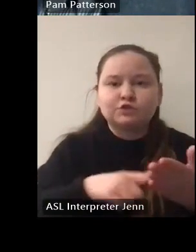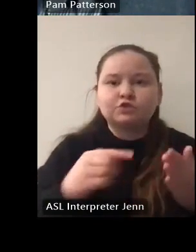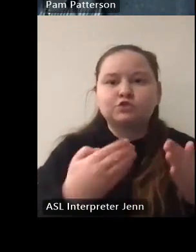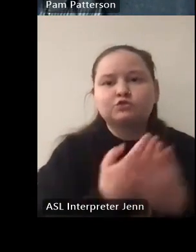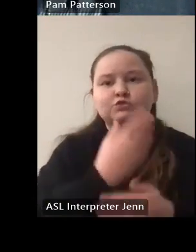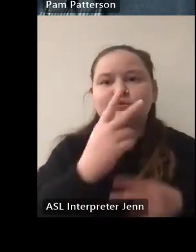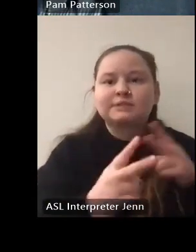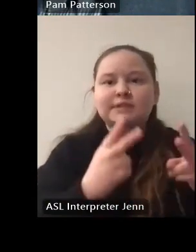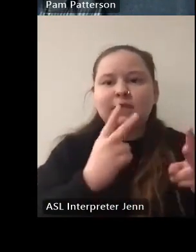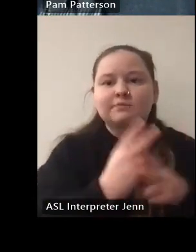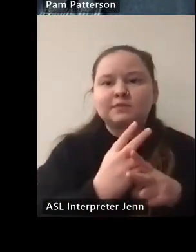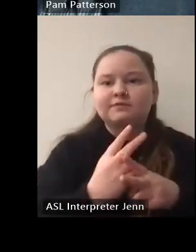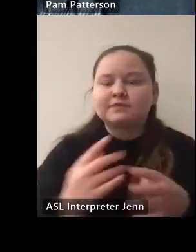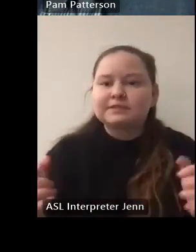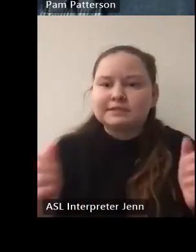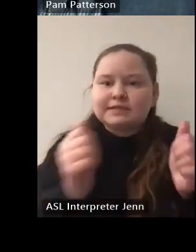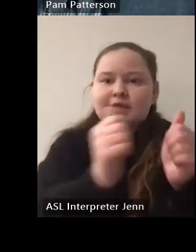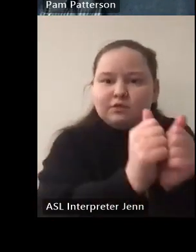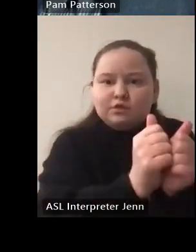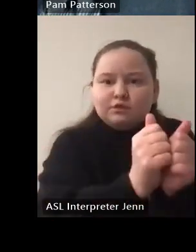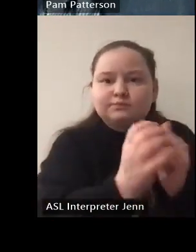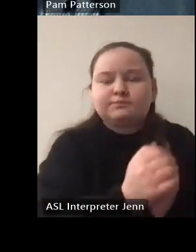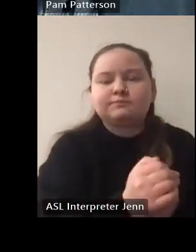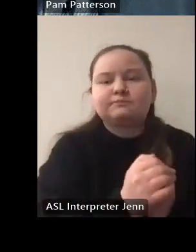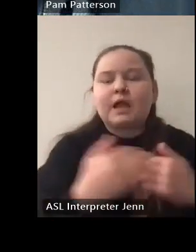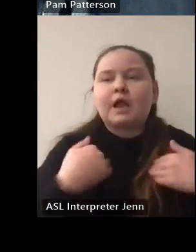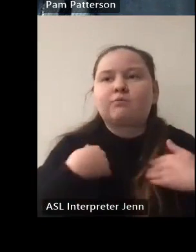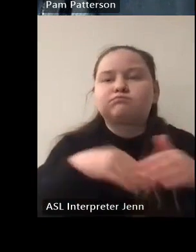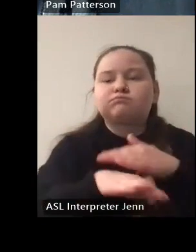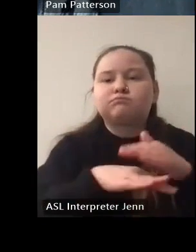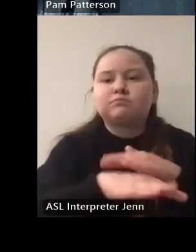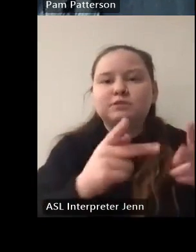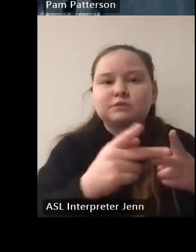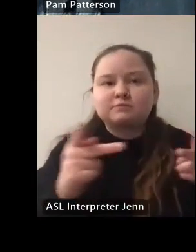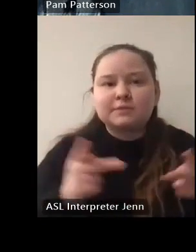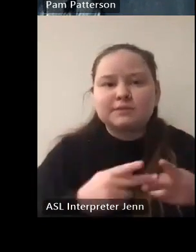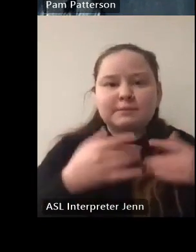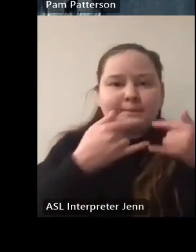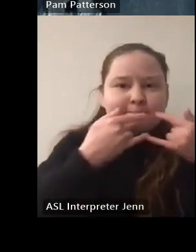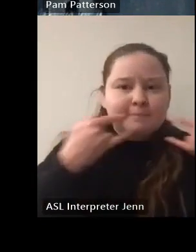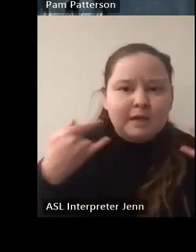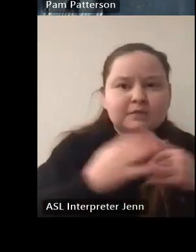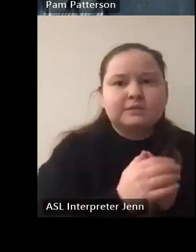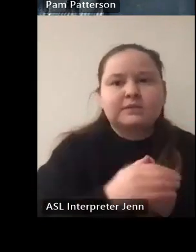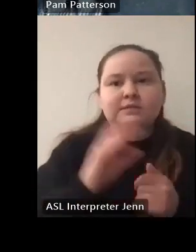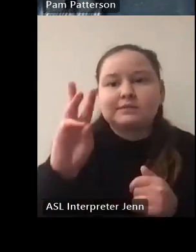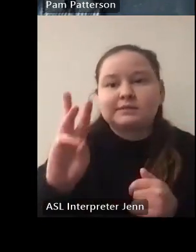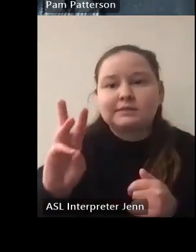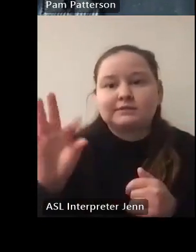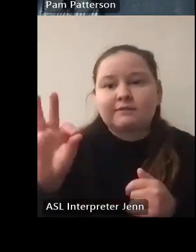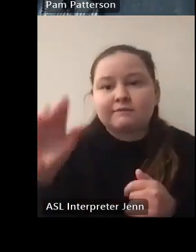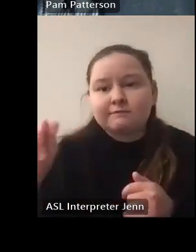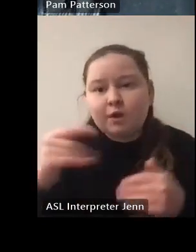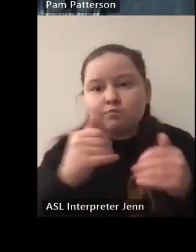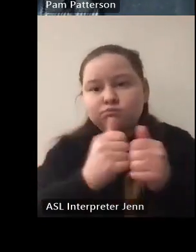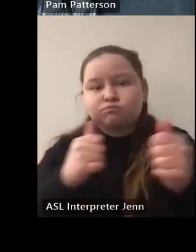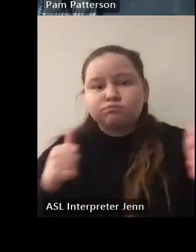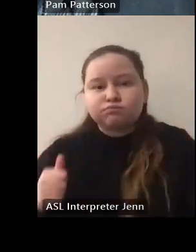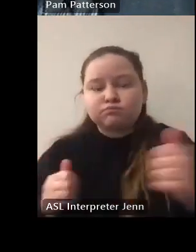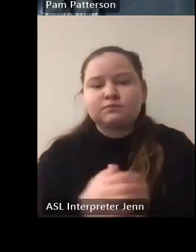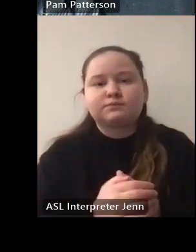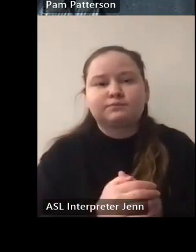of accessing spaces in each other using technology, masking, and social distancing. The other was the